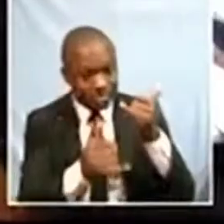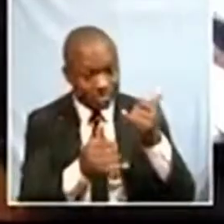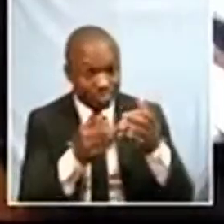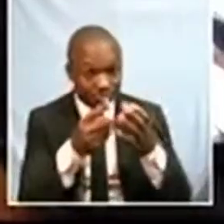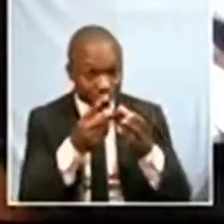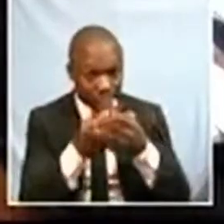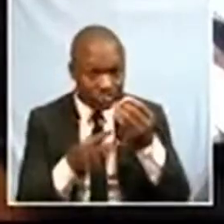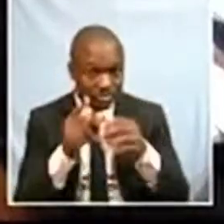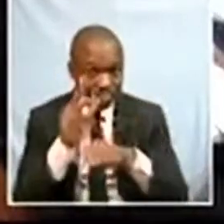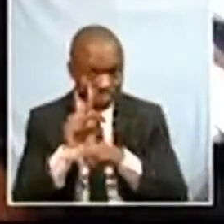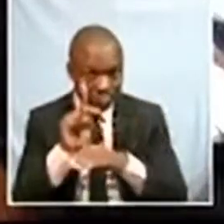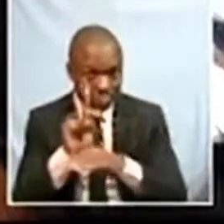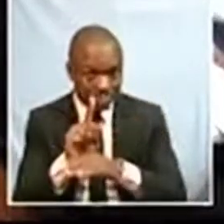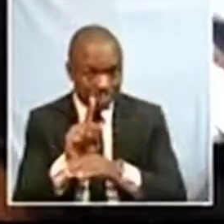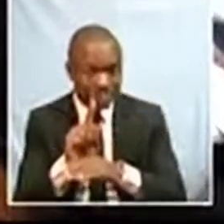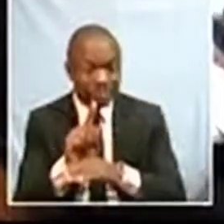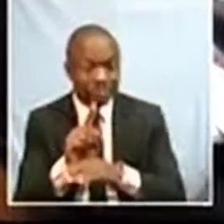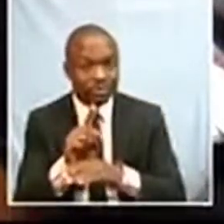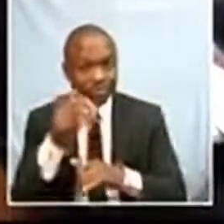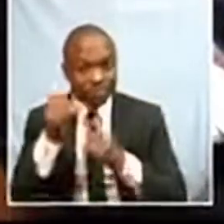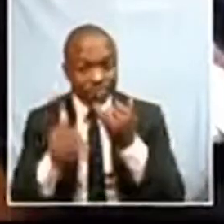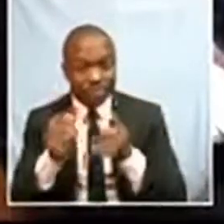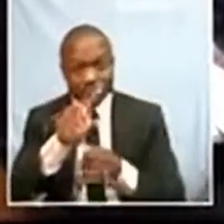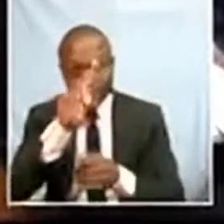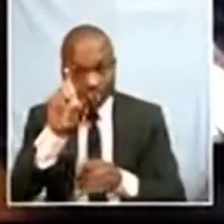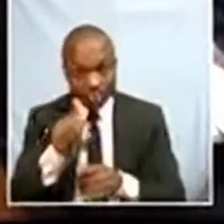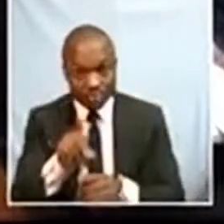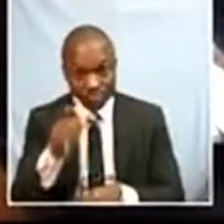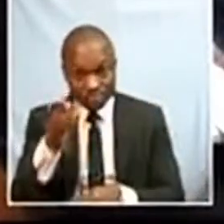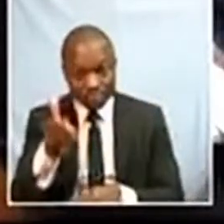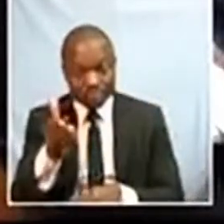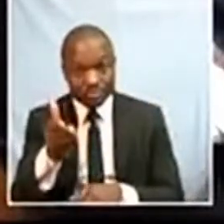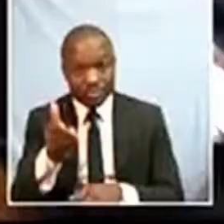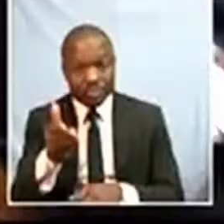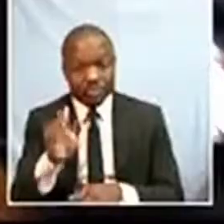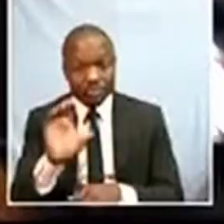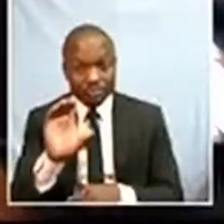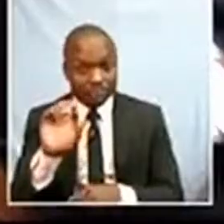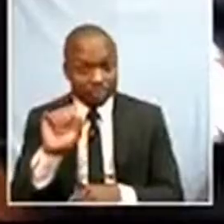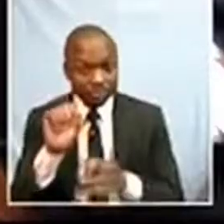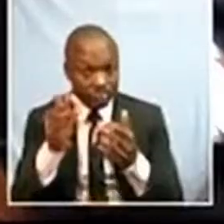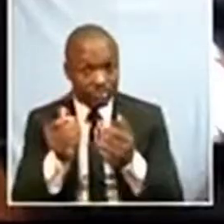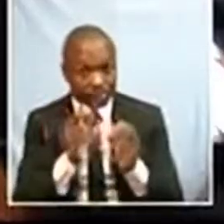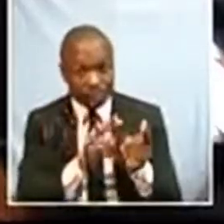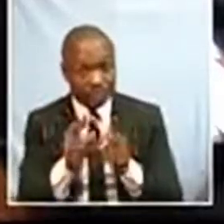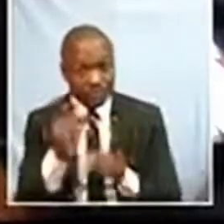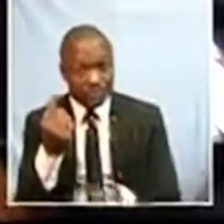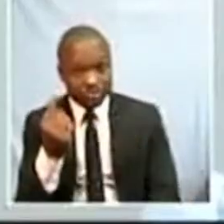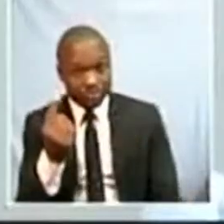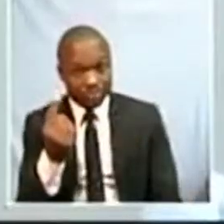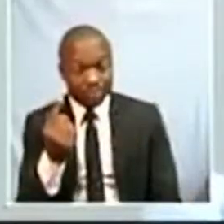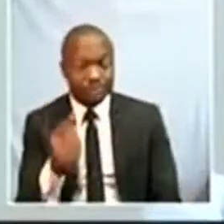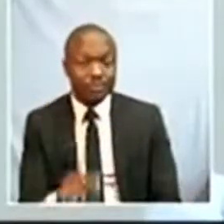both projects? And the last one, the current CS, you want to take one?